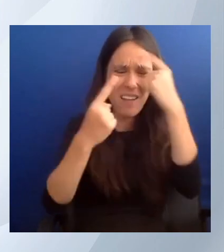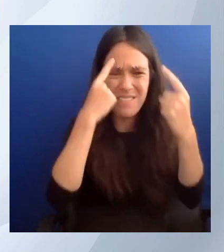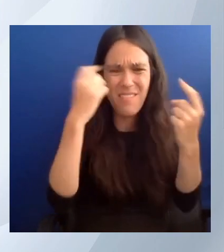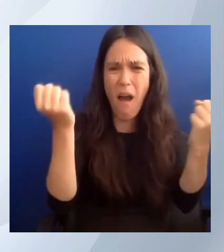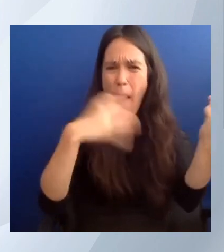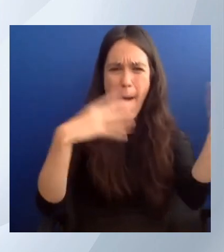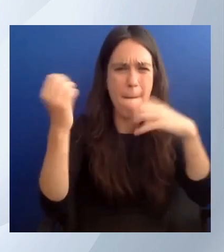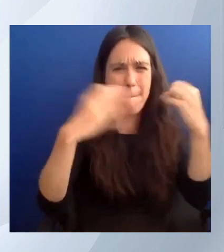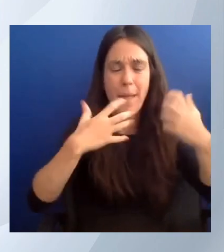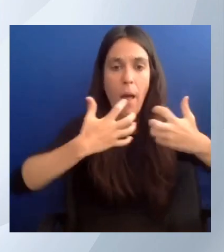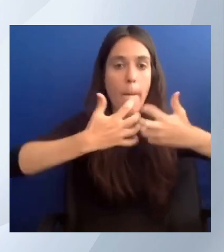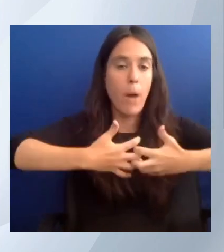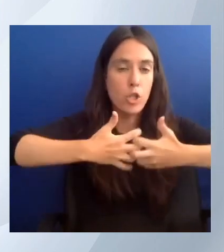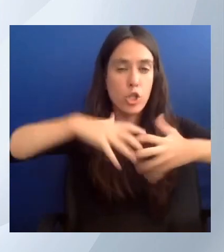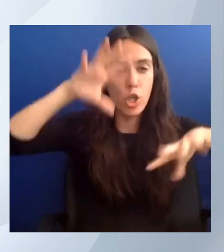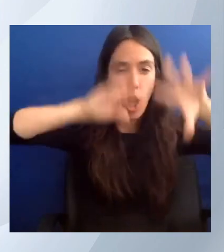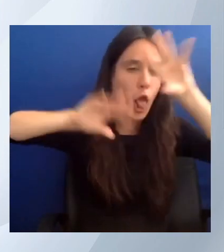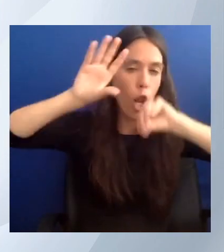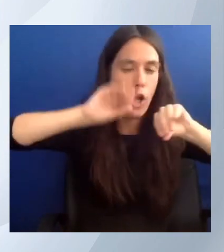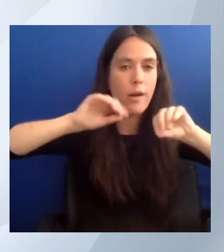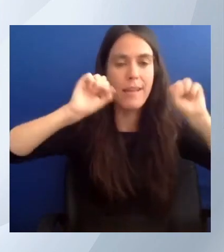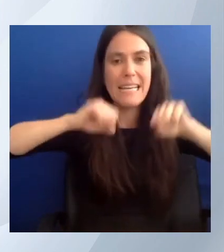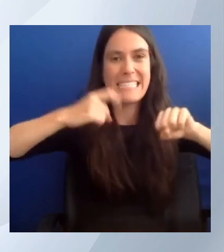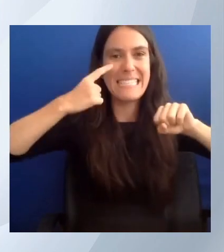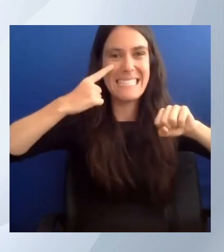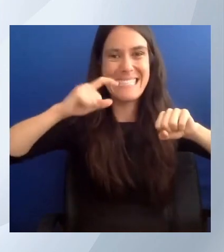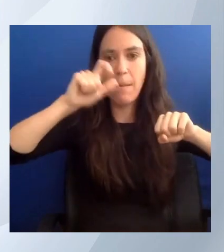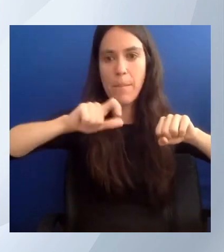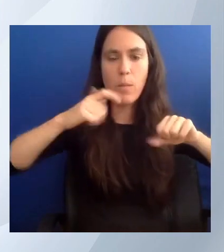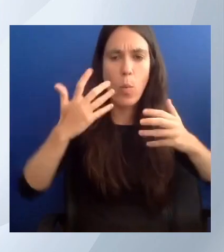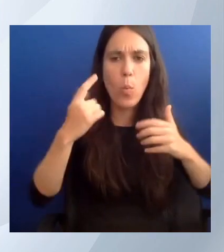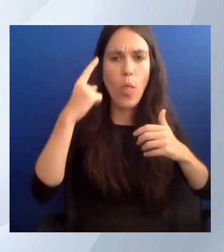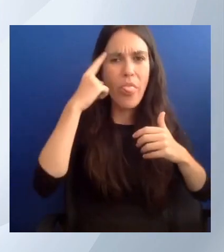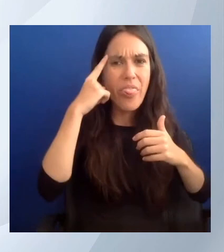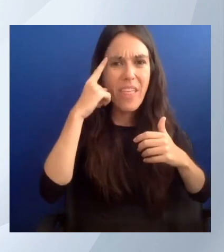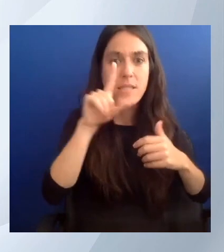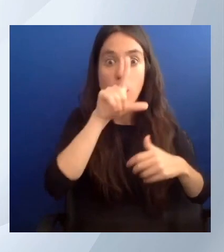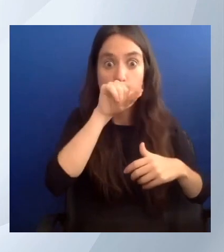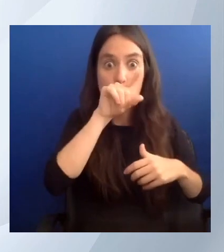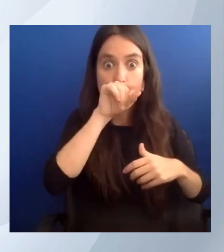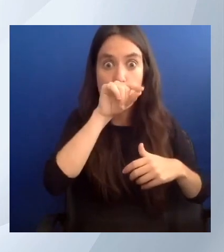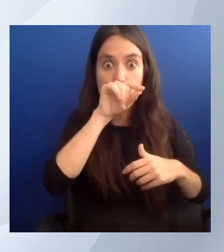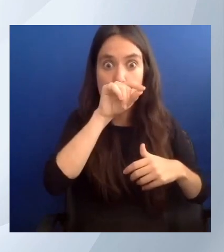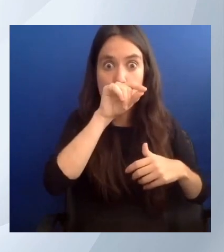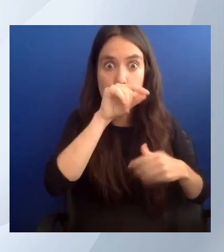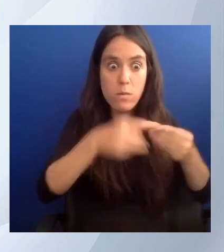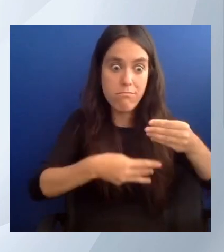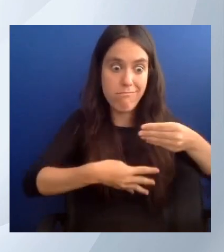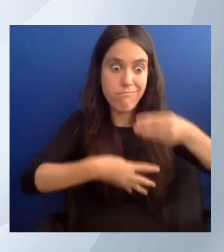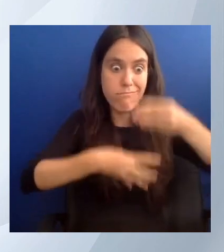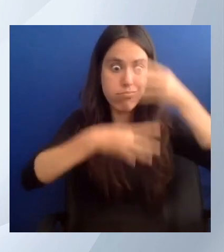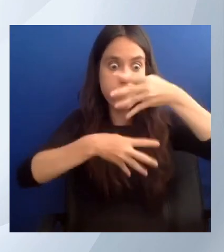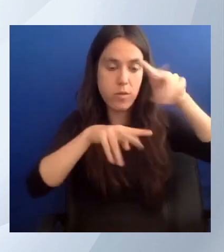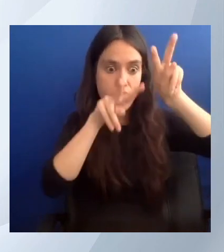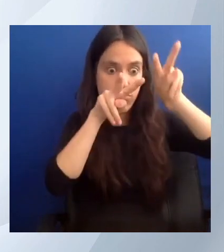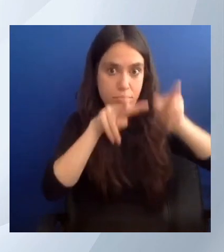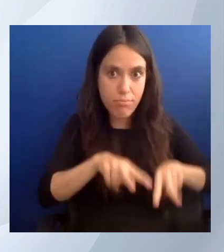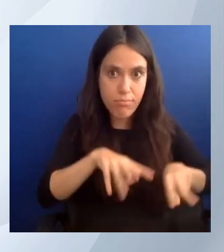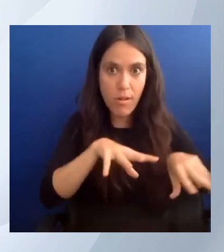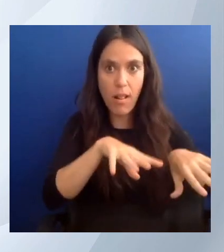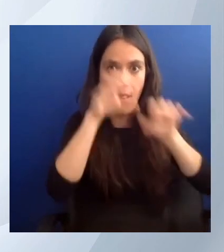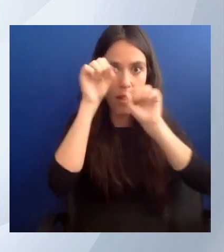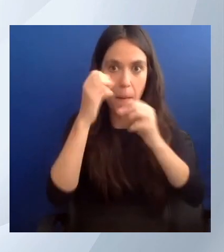machine learning so that we could pick up what people thought of the company by reading tweets. Oh, wow. That was cool. People